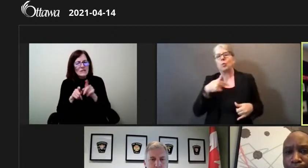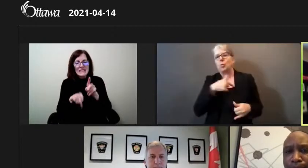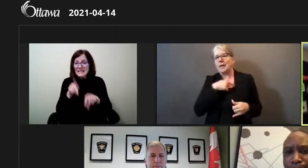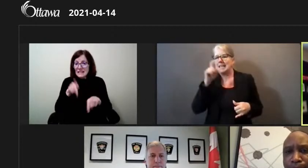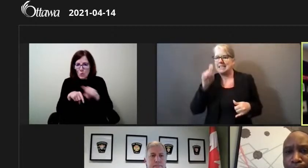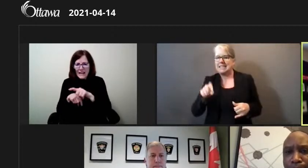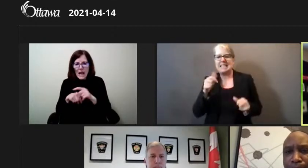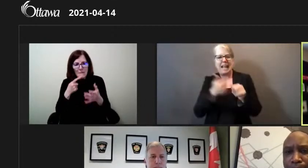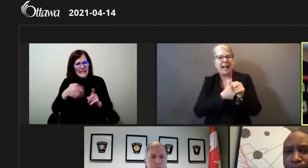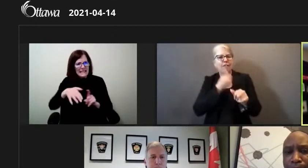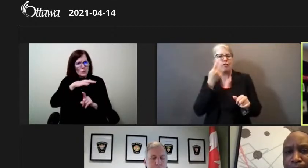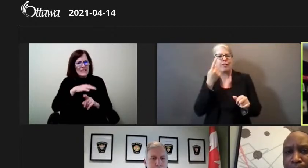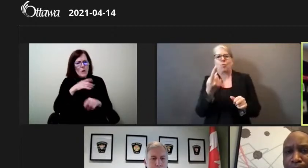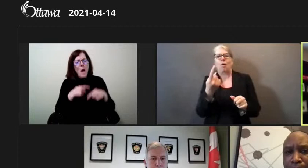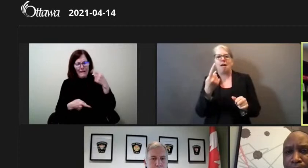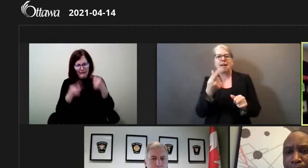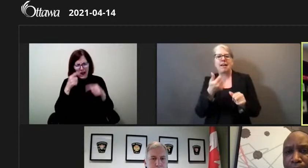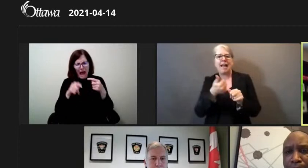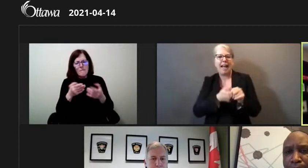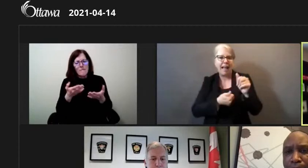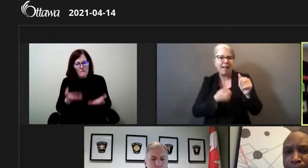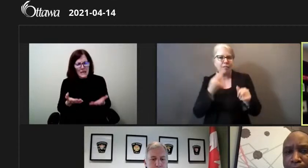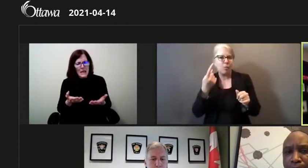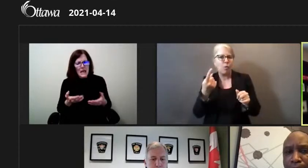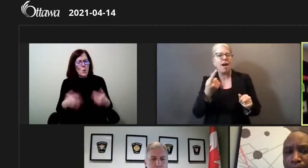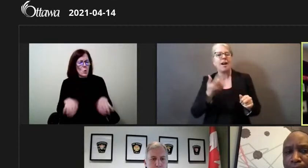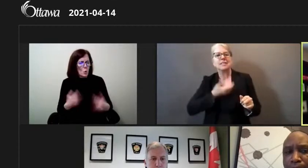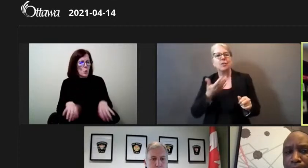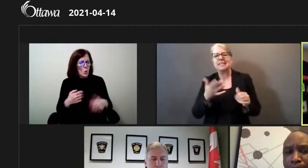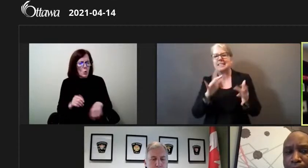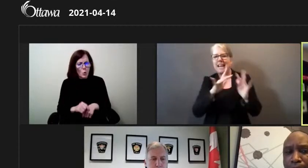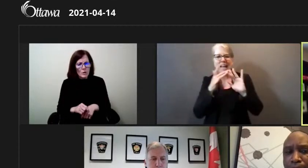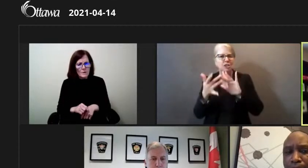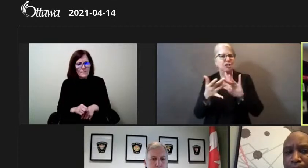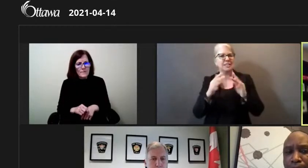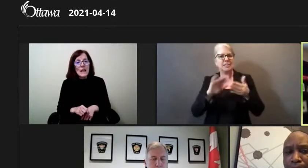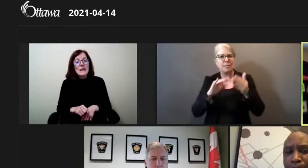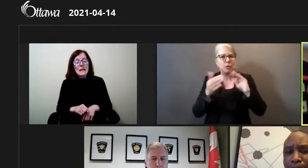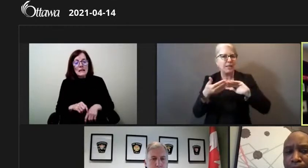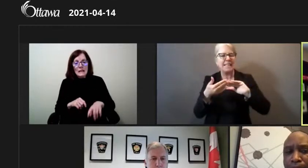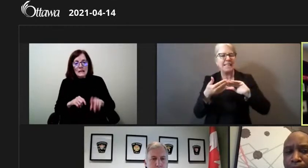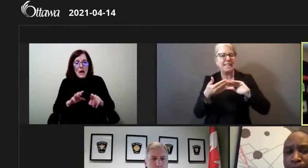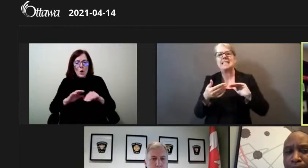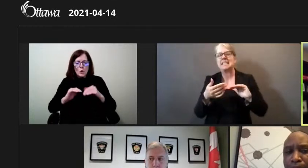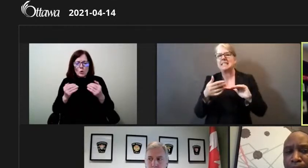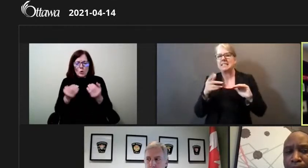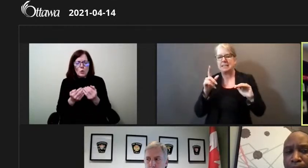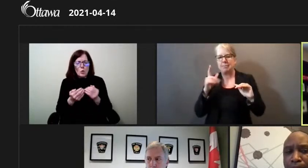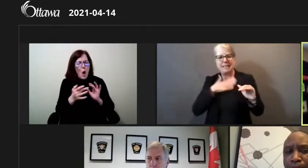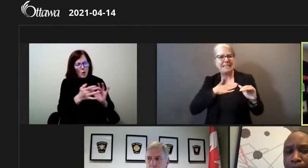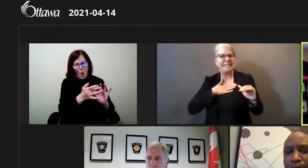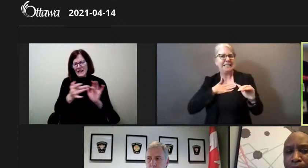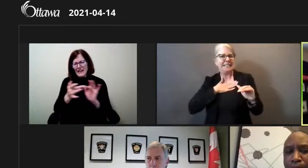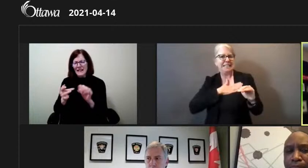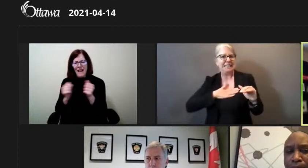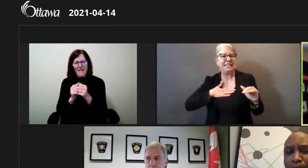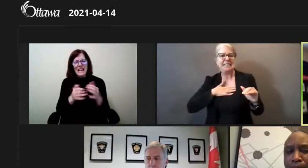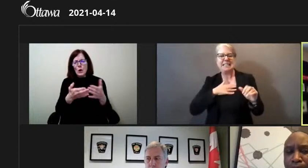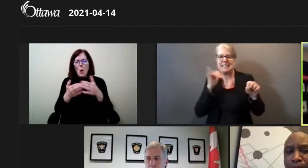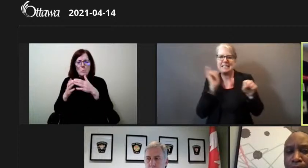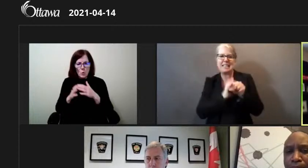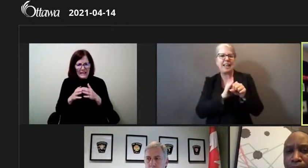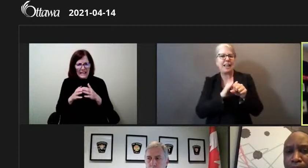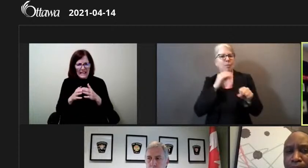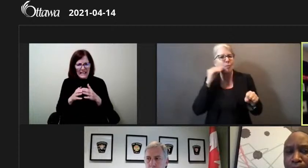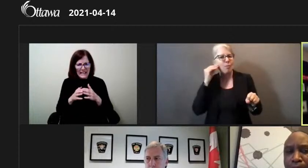absolutely everyone, everyone's voice, everyone's connections to the community, to essentially stay at home,